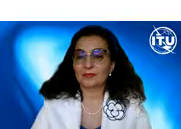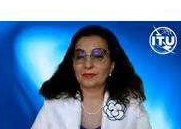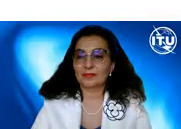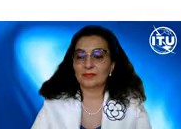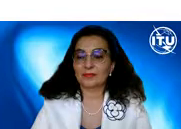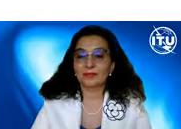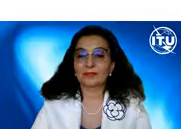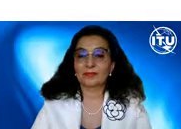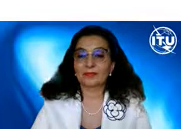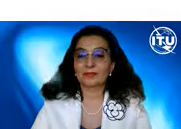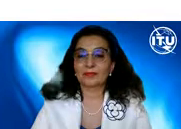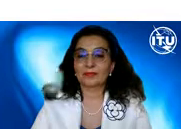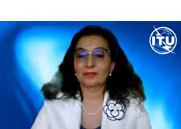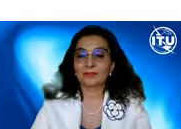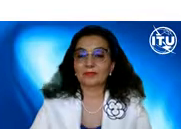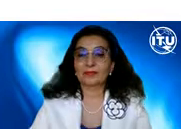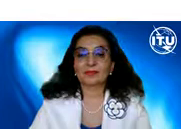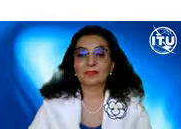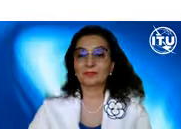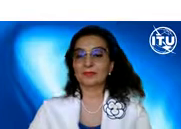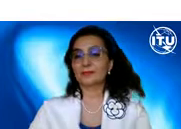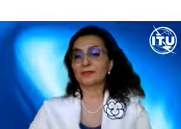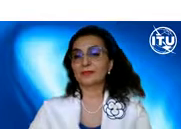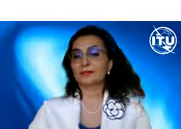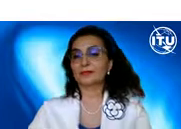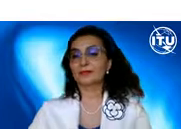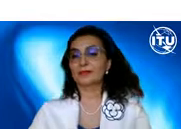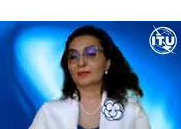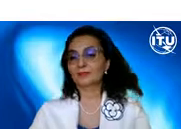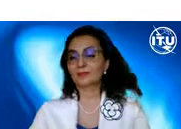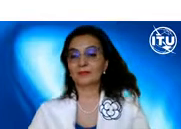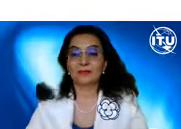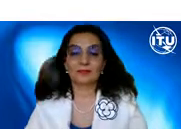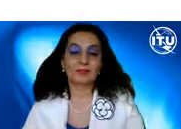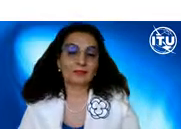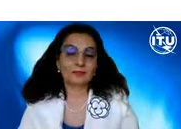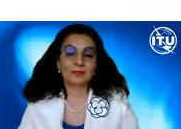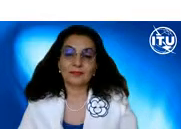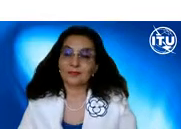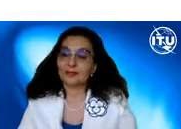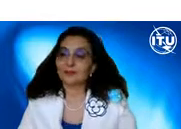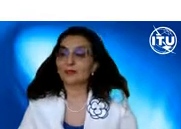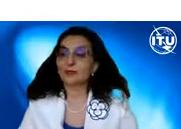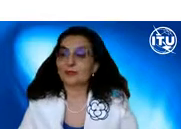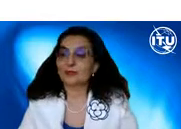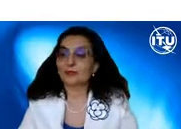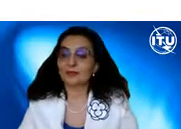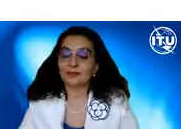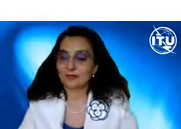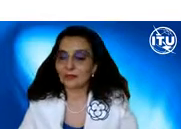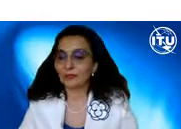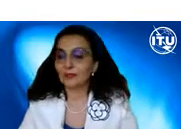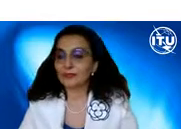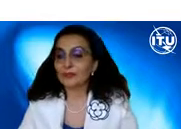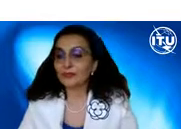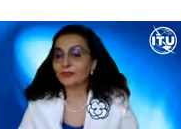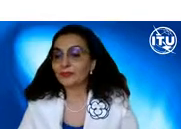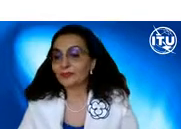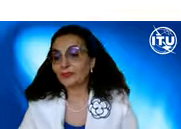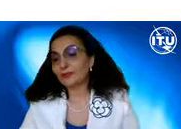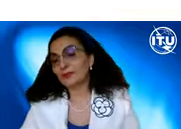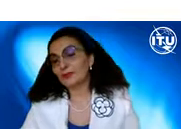fundamental. So briefly, if we look at the accountability framework and specifically the UNCT